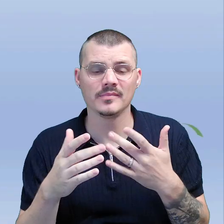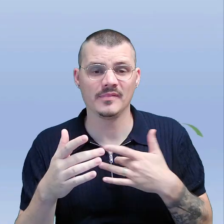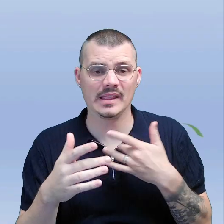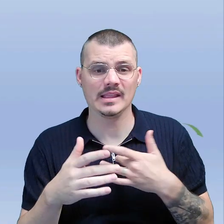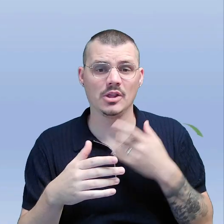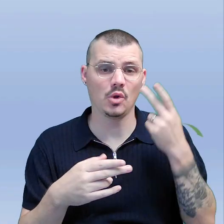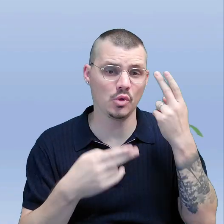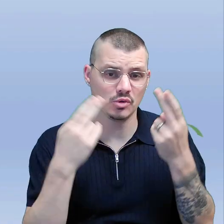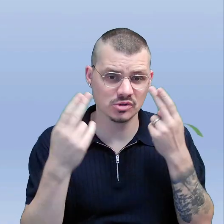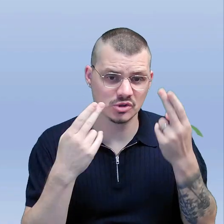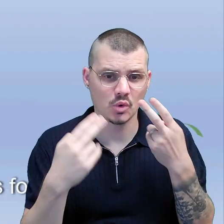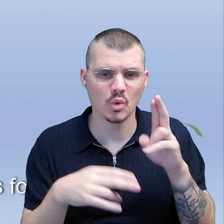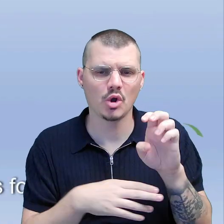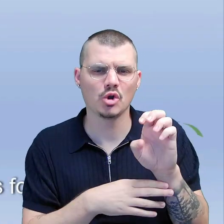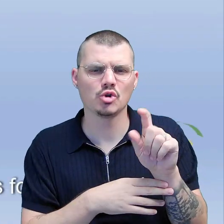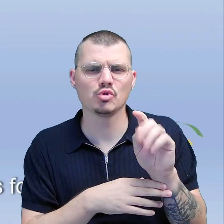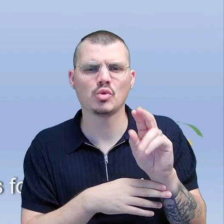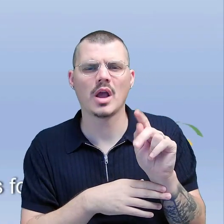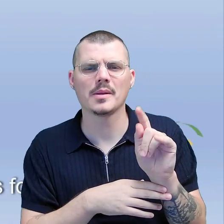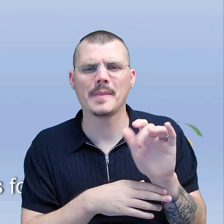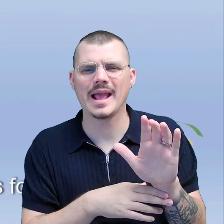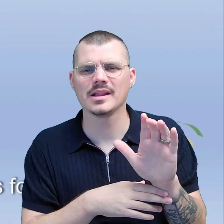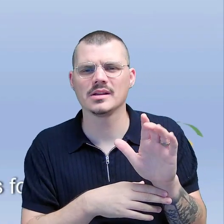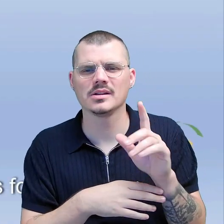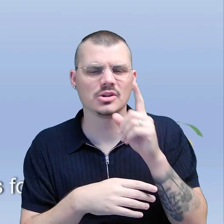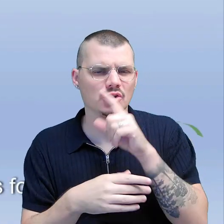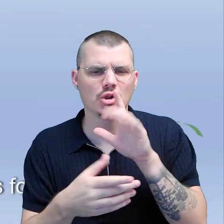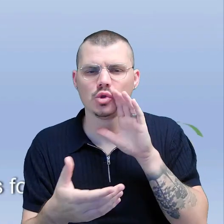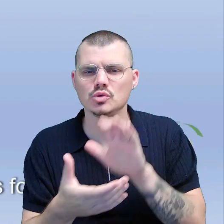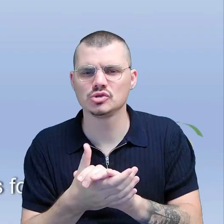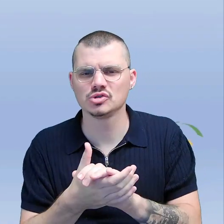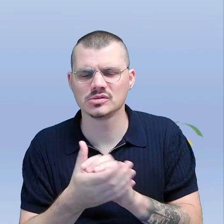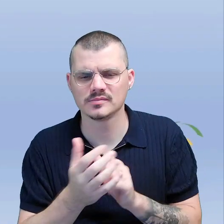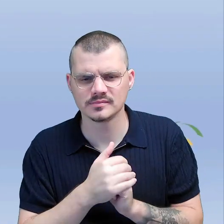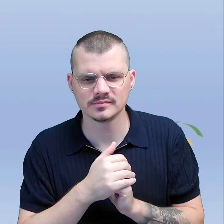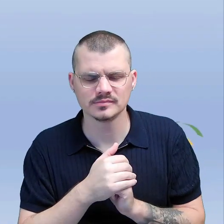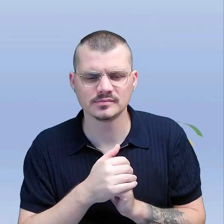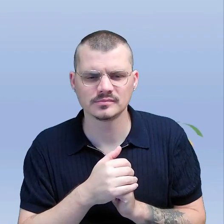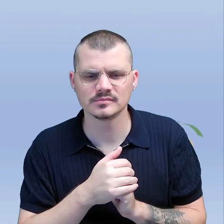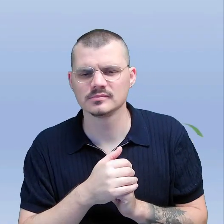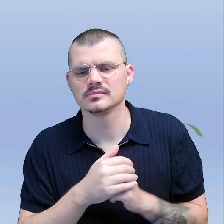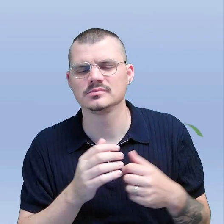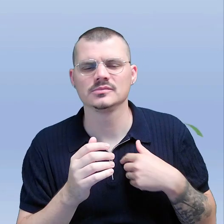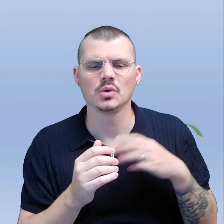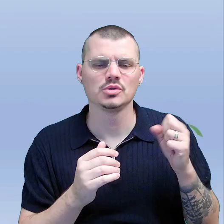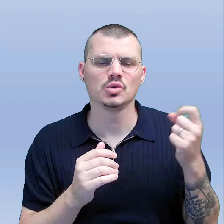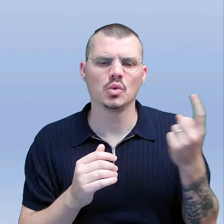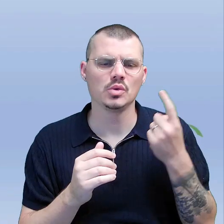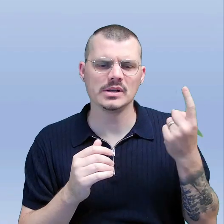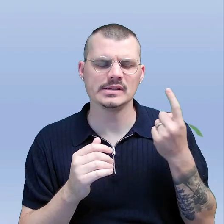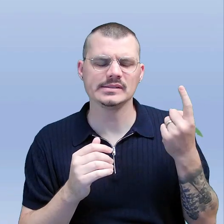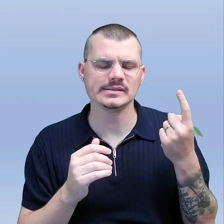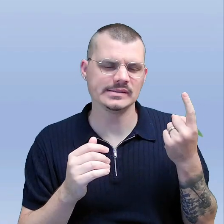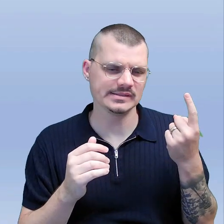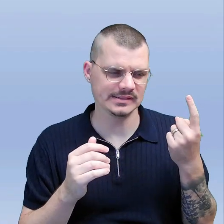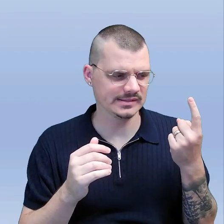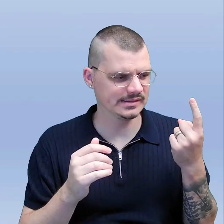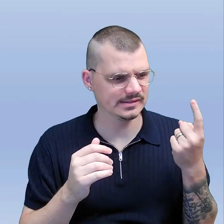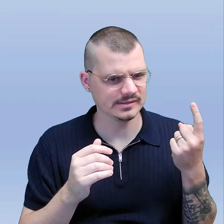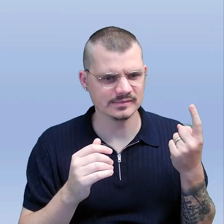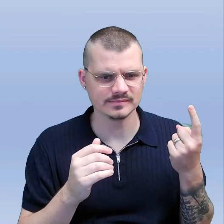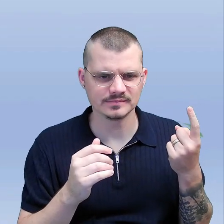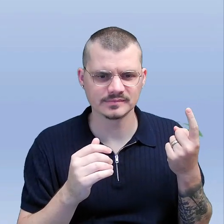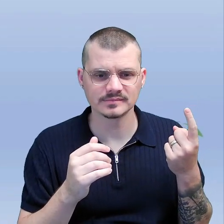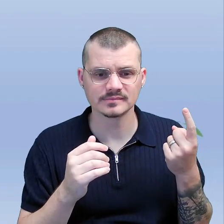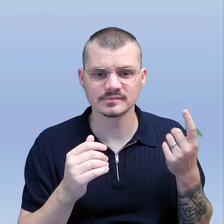Tactile hallucinations and erotomanic delusions are the names for that. People, it was always very, very